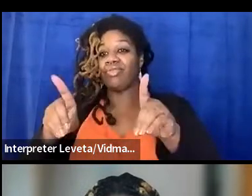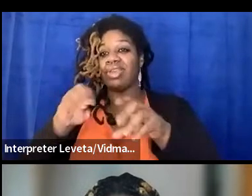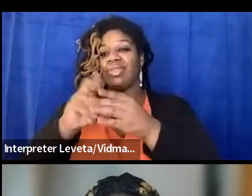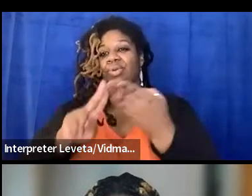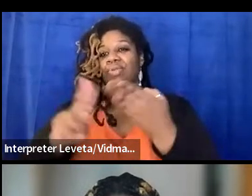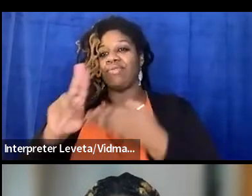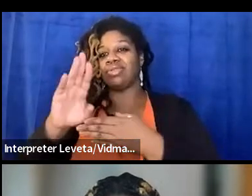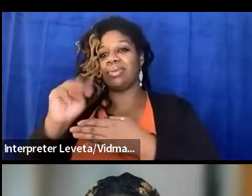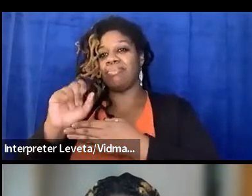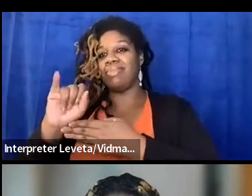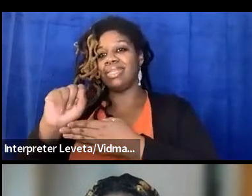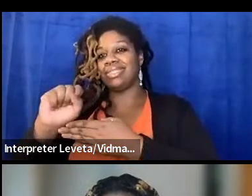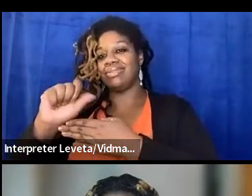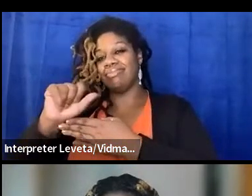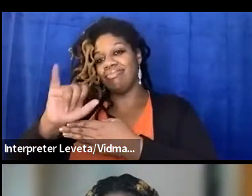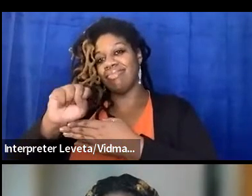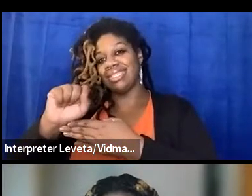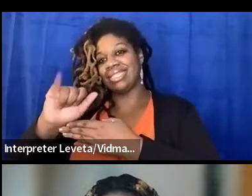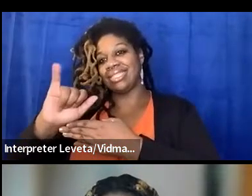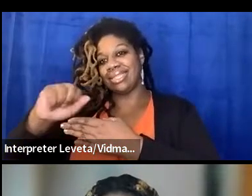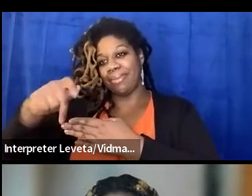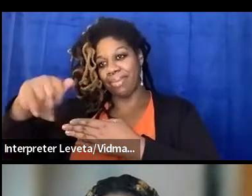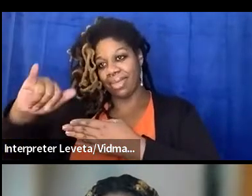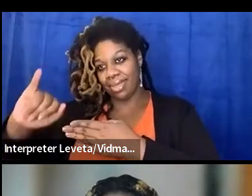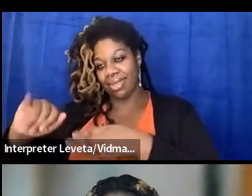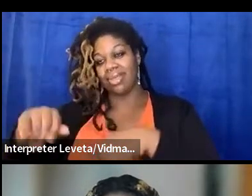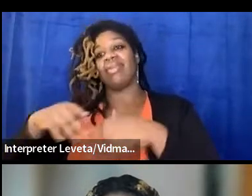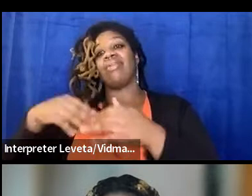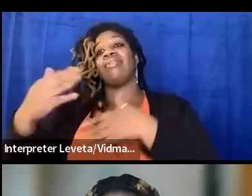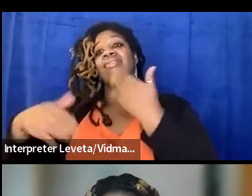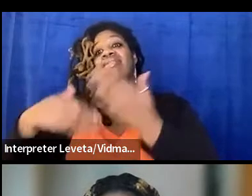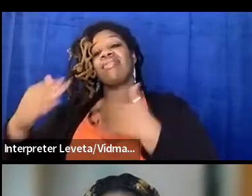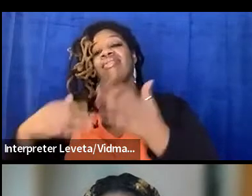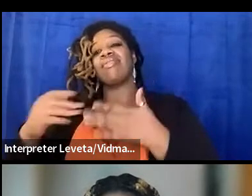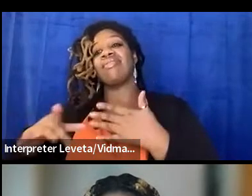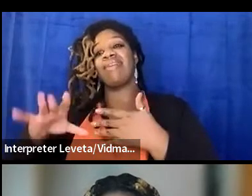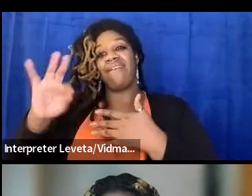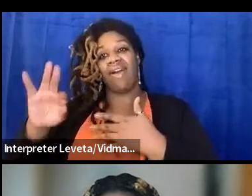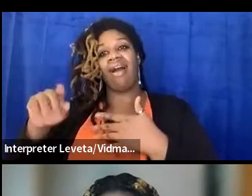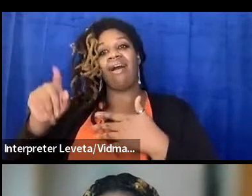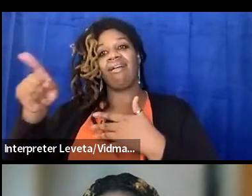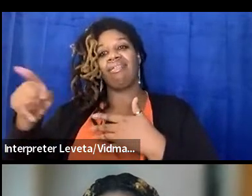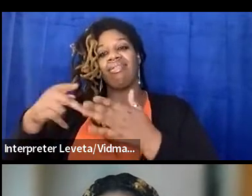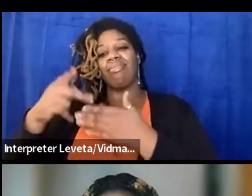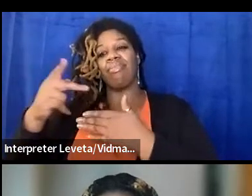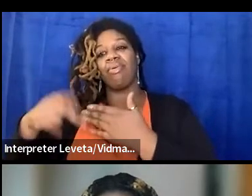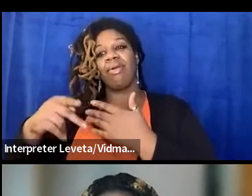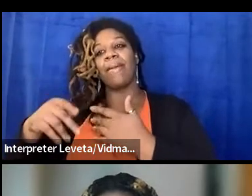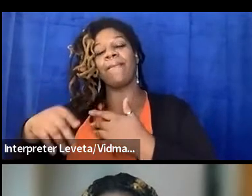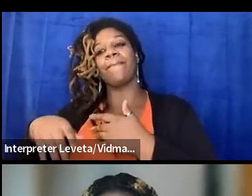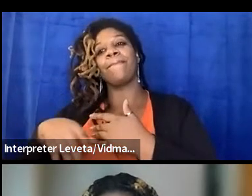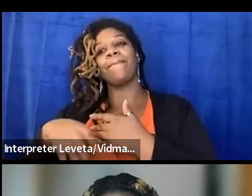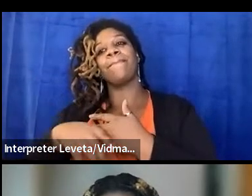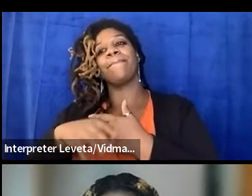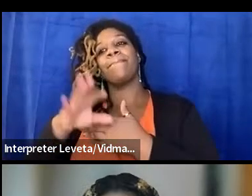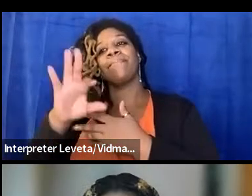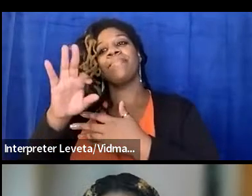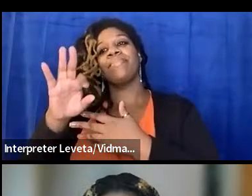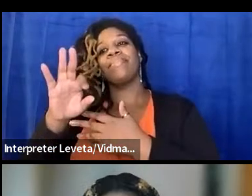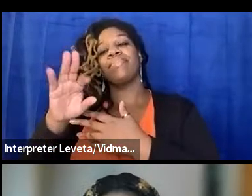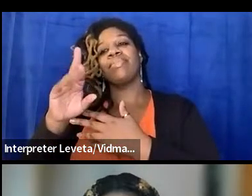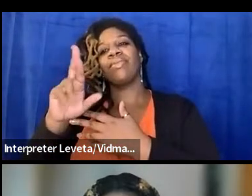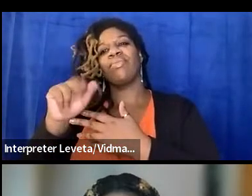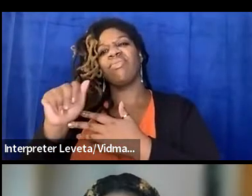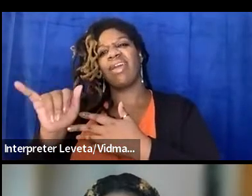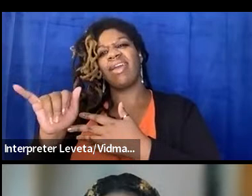endlessly scrolling for jobs, and I stumbled across the Ray Fellowship, which is once again an awesome opportunity. I met Dr.